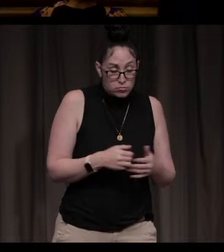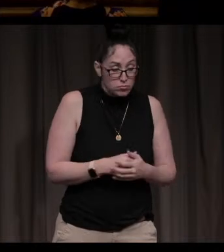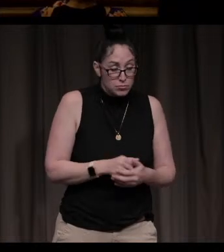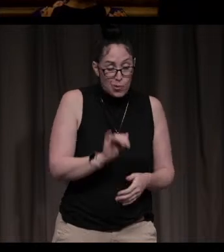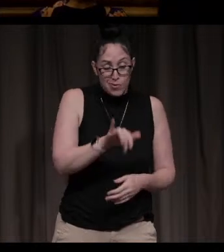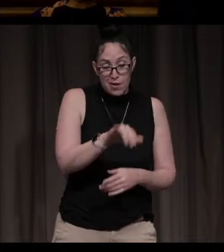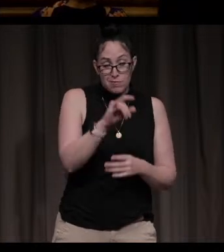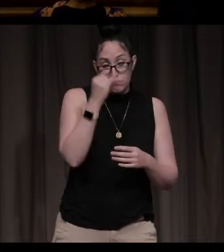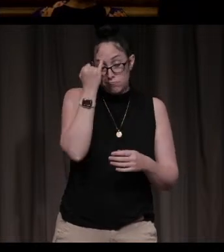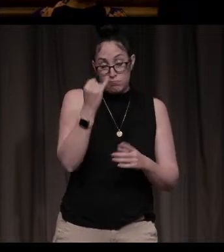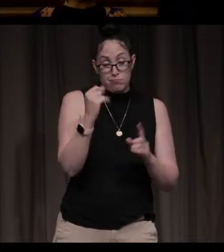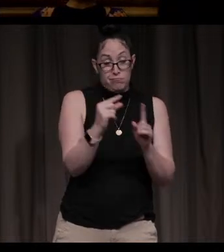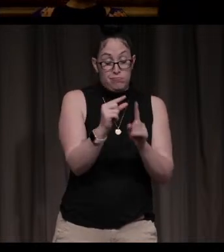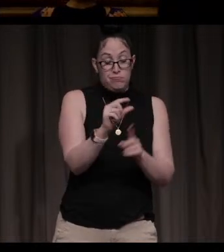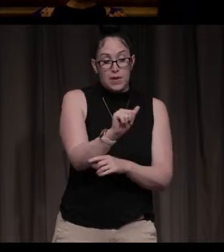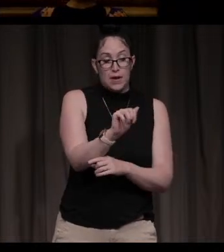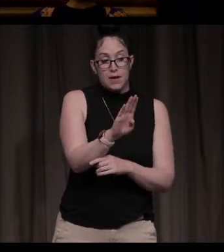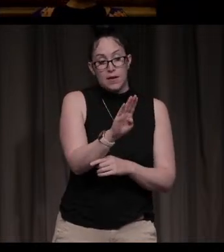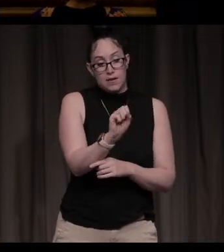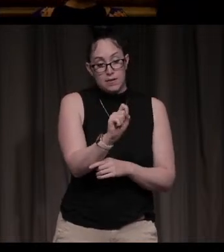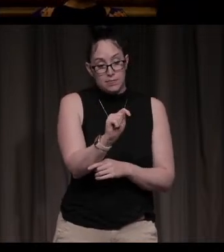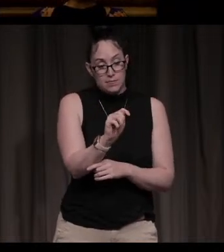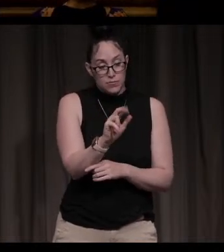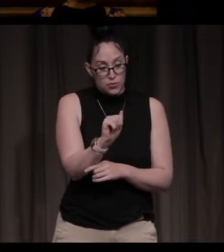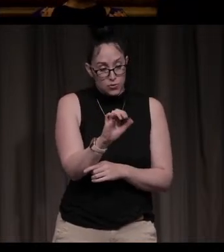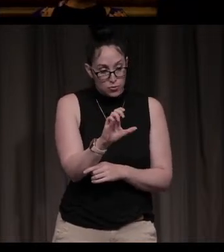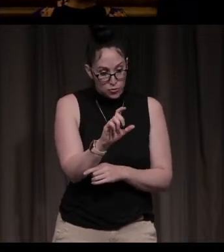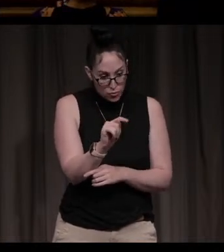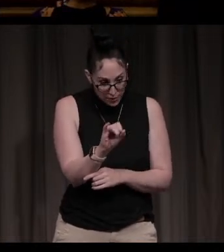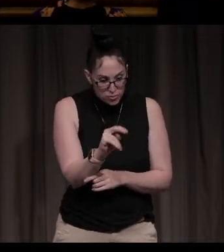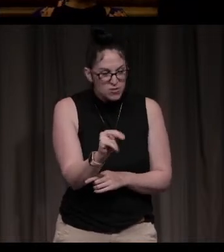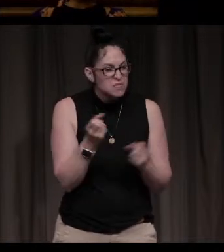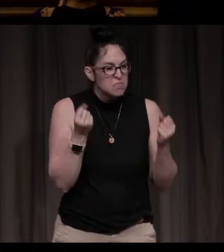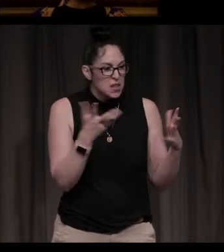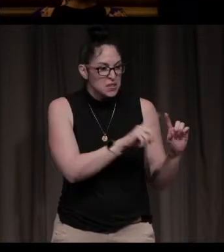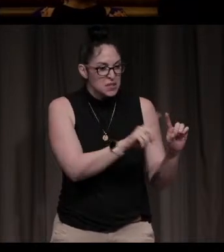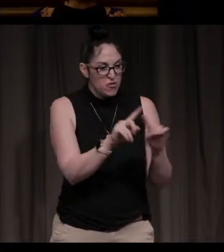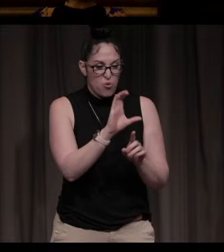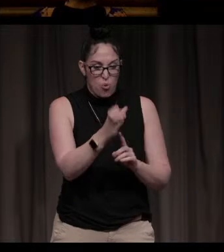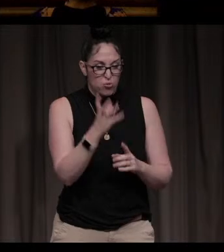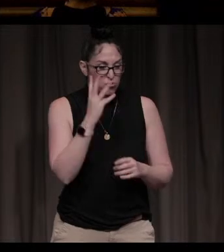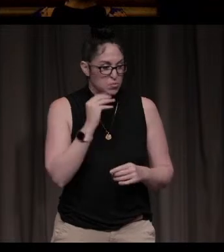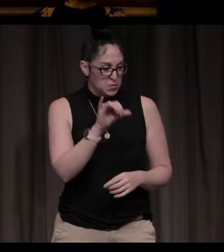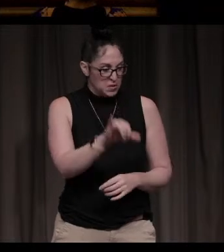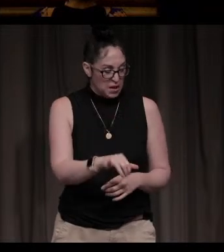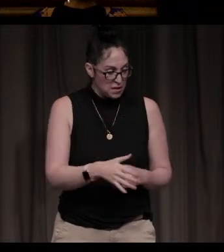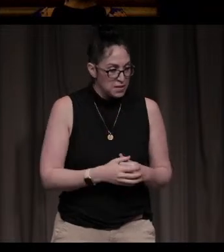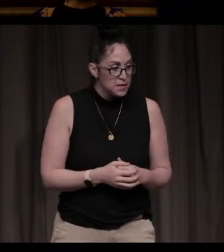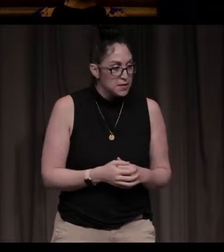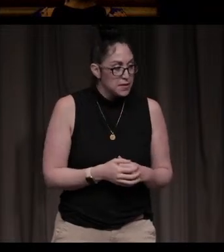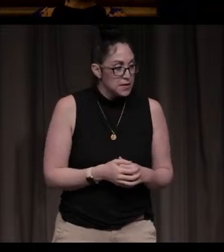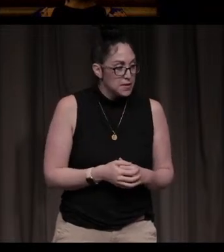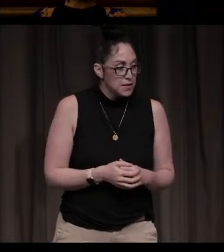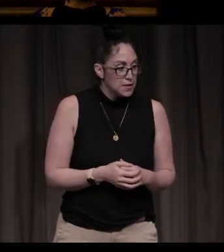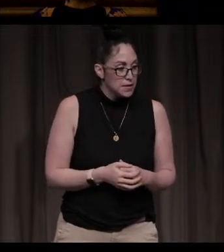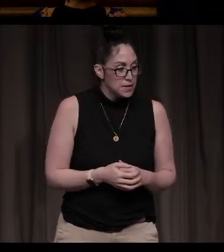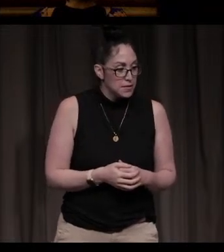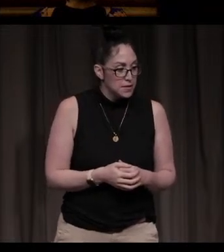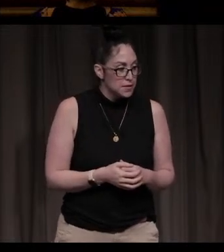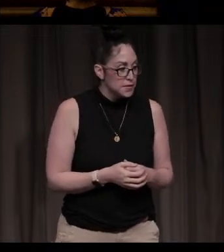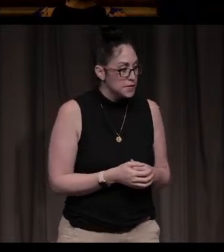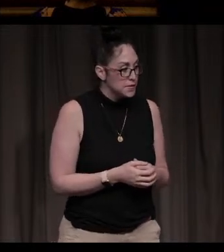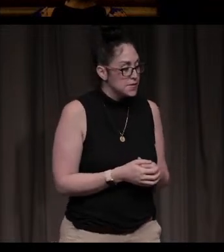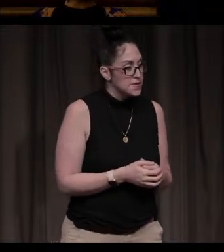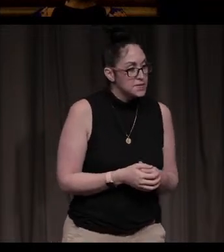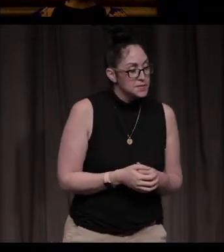geometric abstraction, and which is also that a lot of cultures share. And for what has been mentioned here,